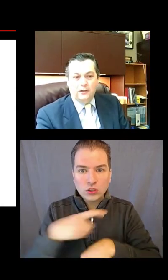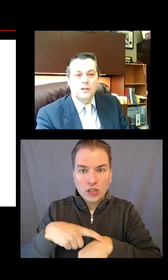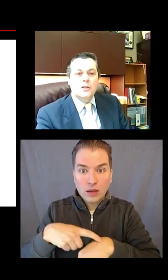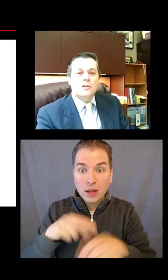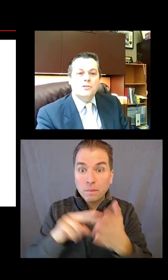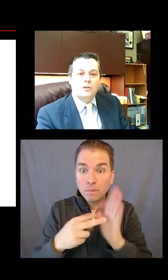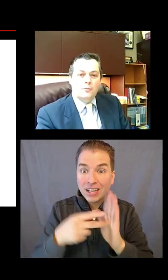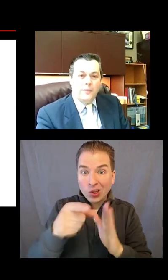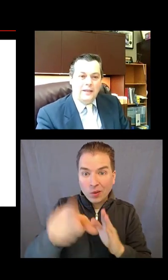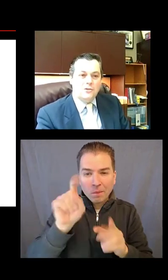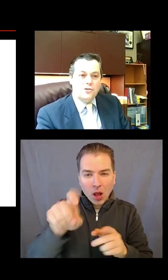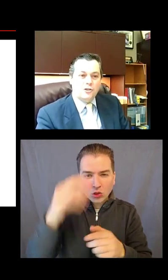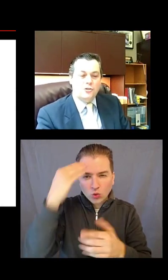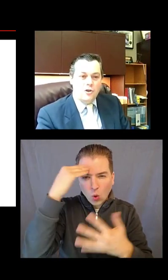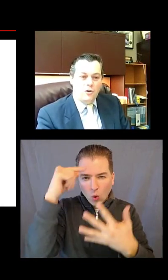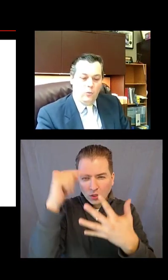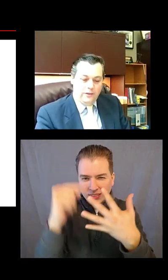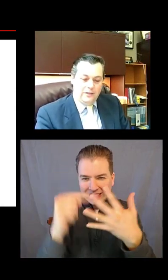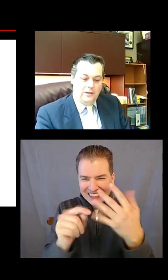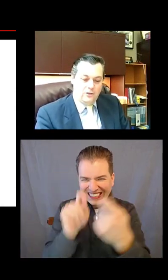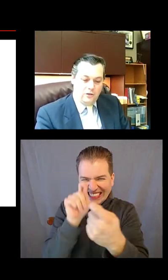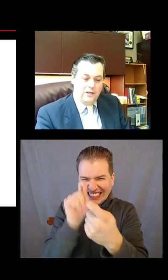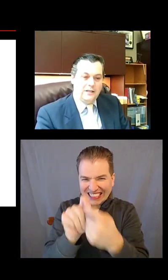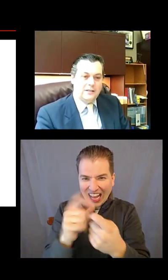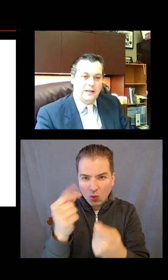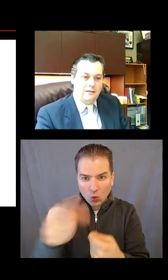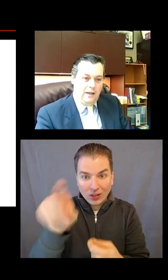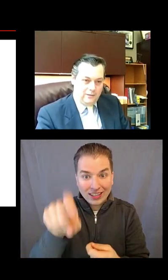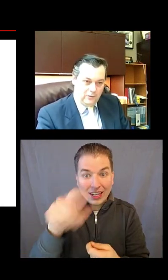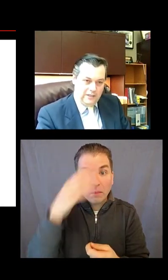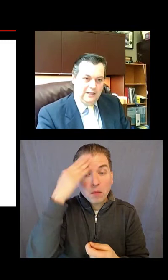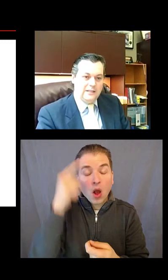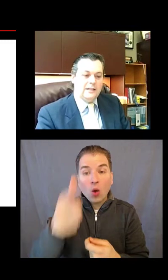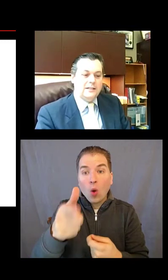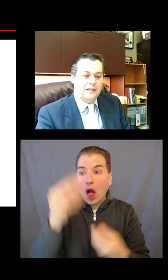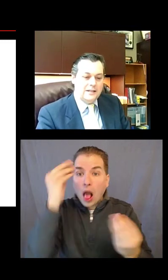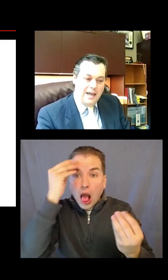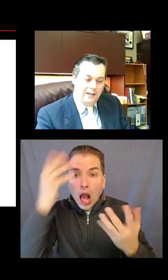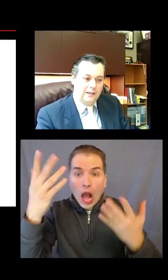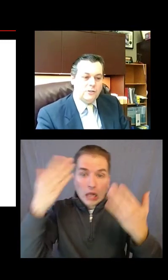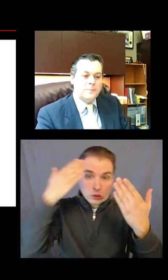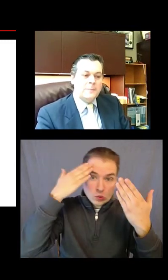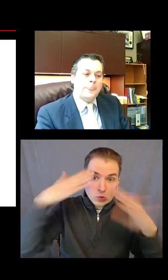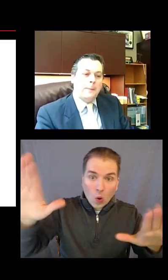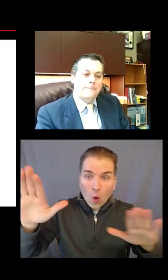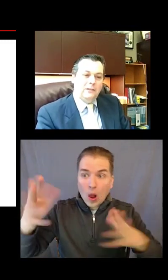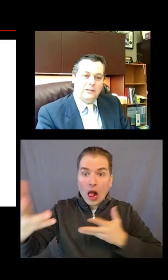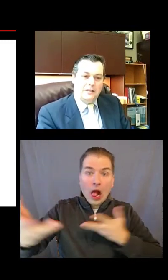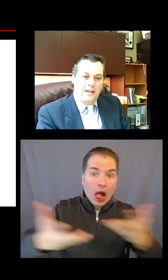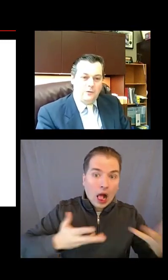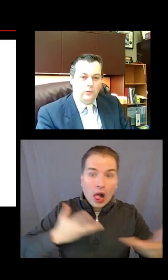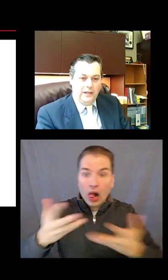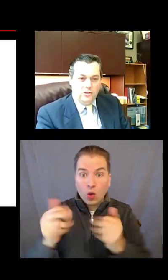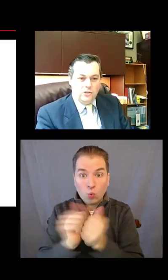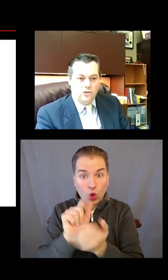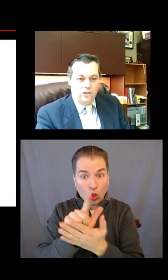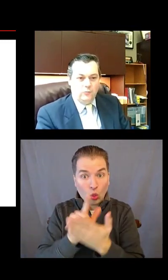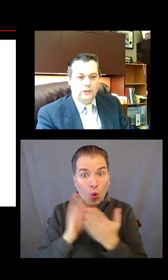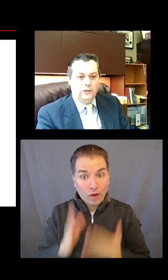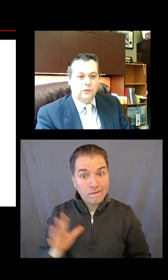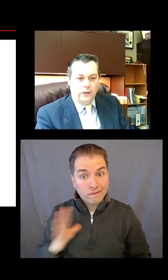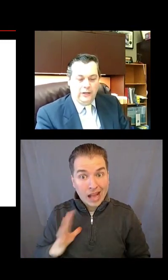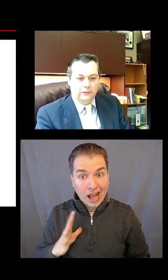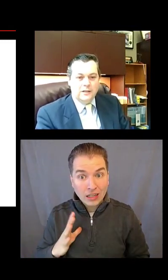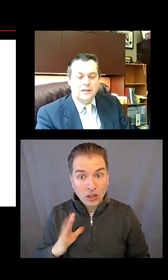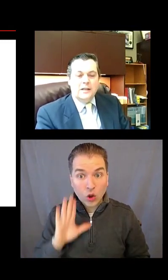higher bill. So making sure you know what the attorney's expertise is, the knowledge, building that relationship